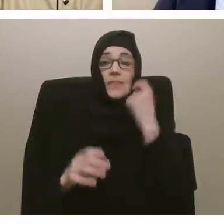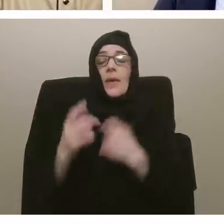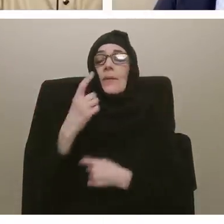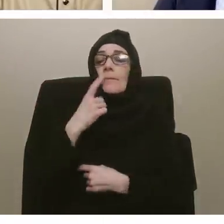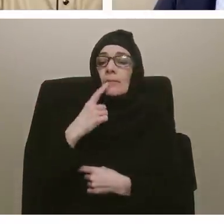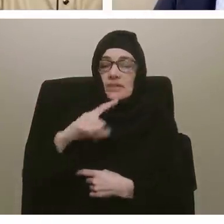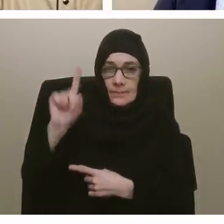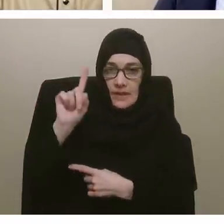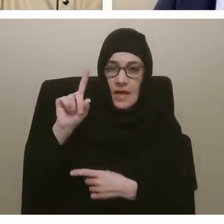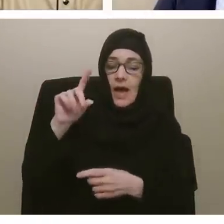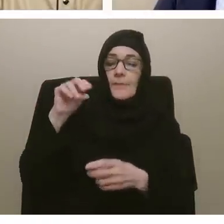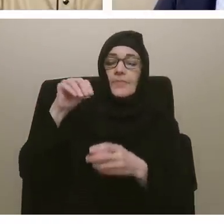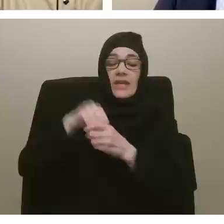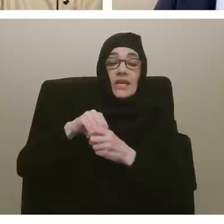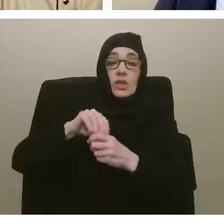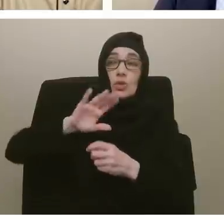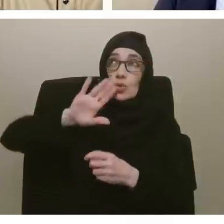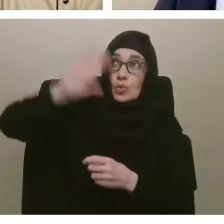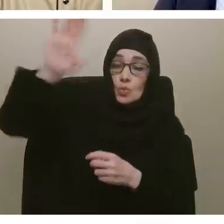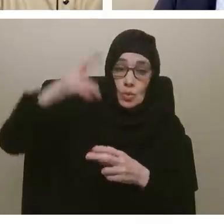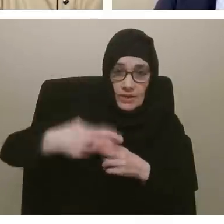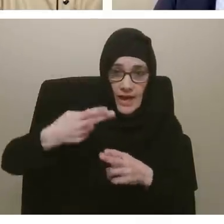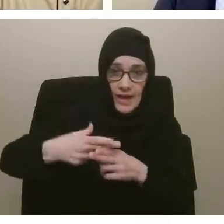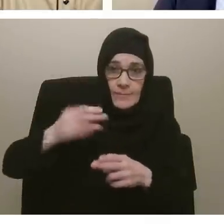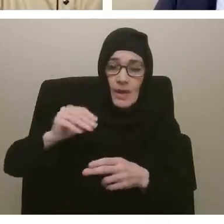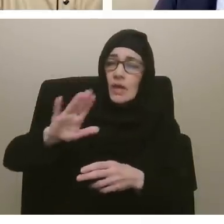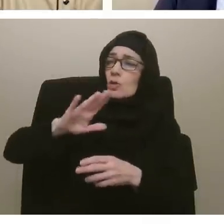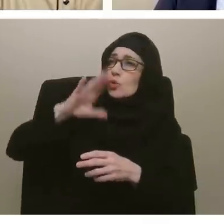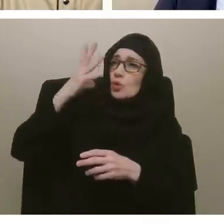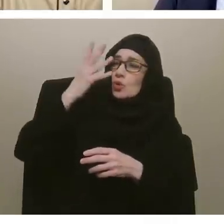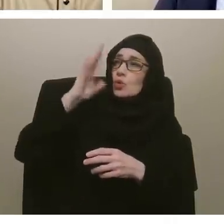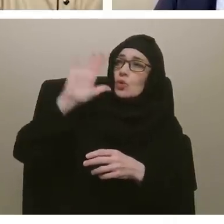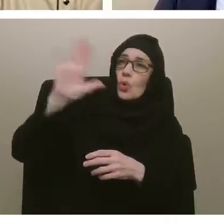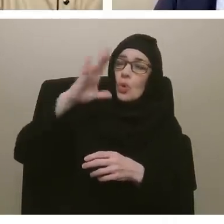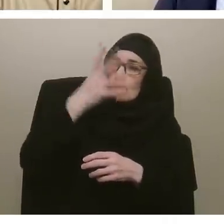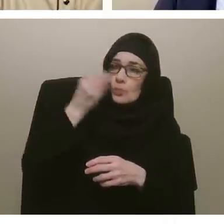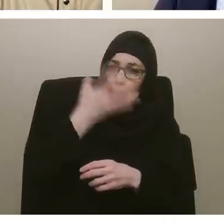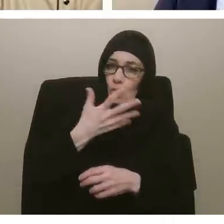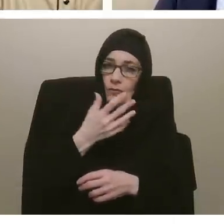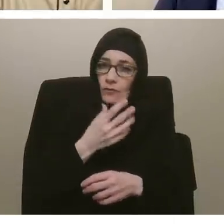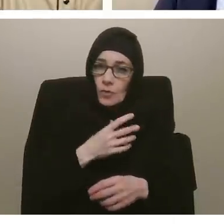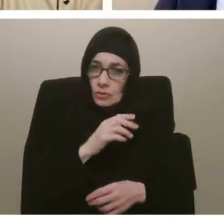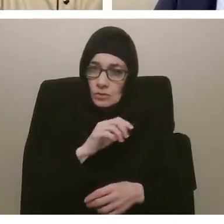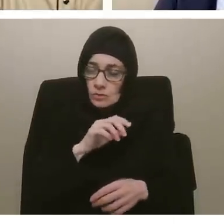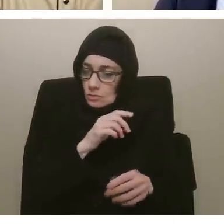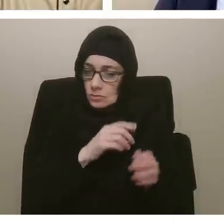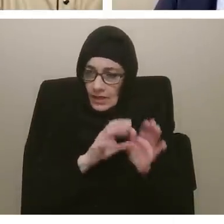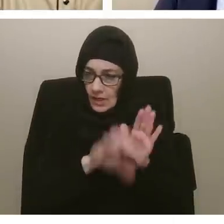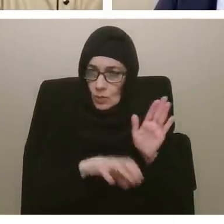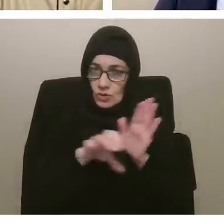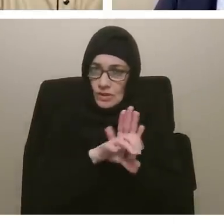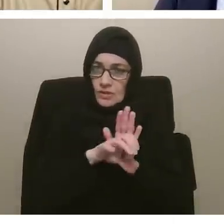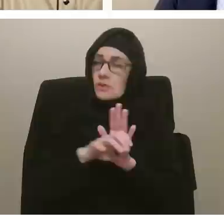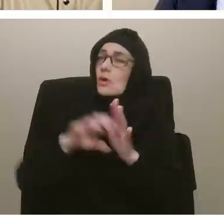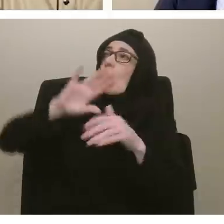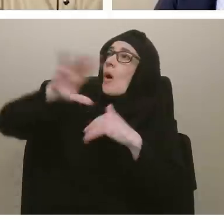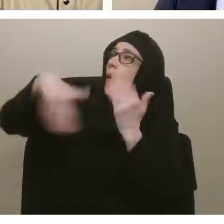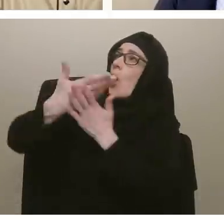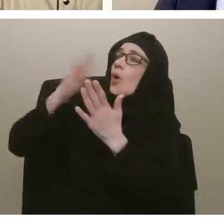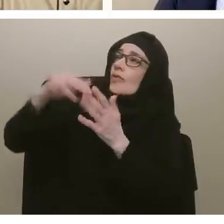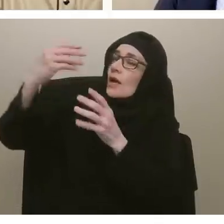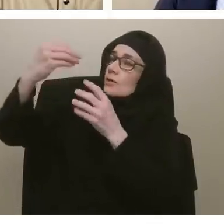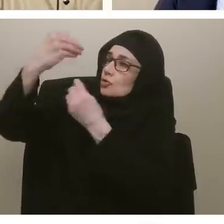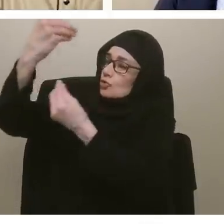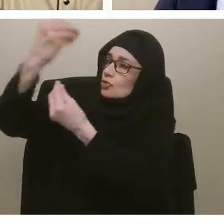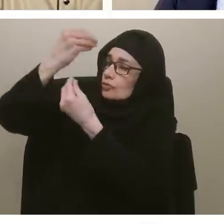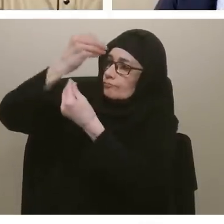Bismillah in your names and your beautiful attributes to be showered upon me based on the particular context. So when you read